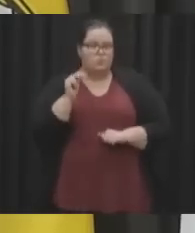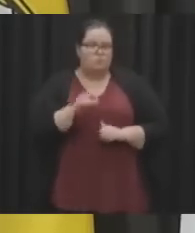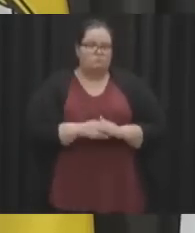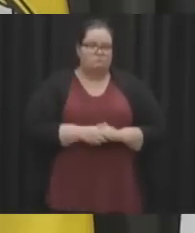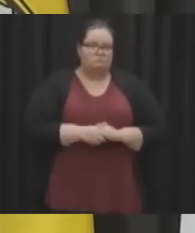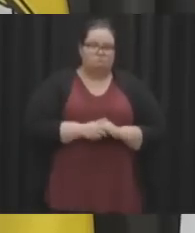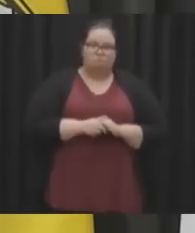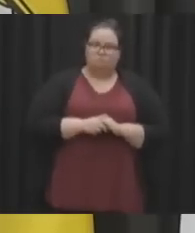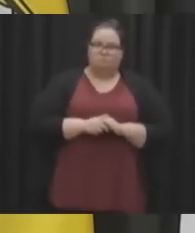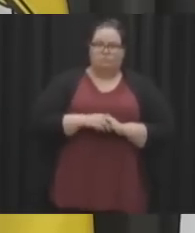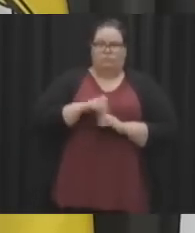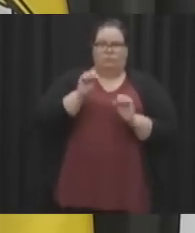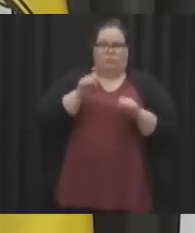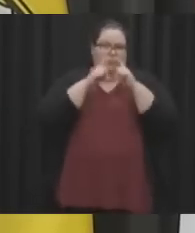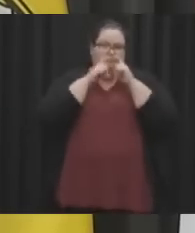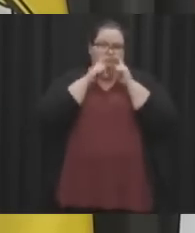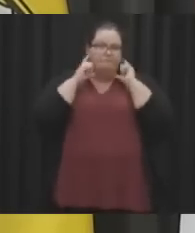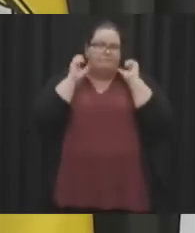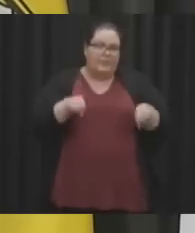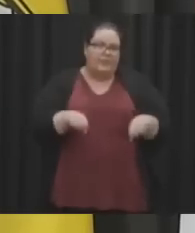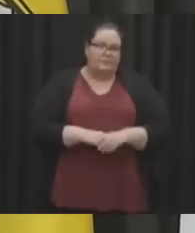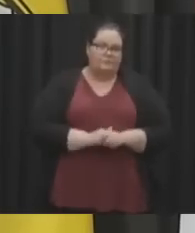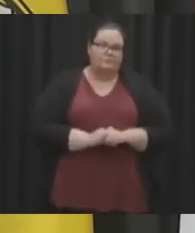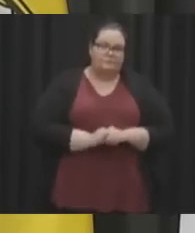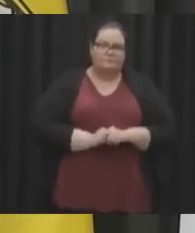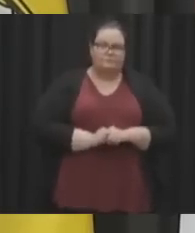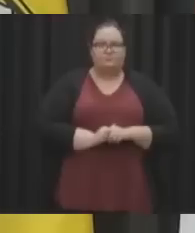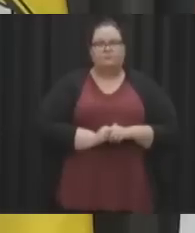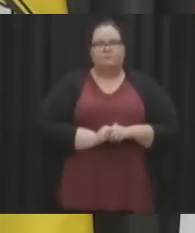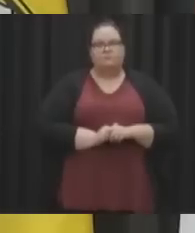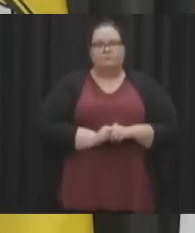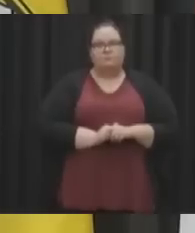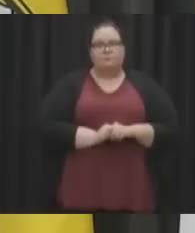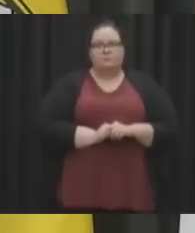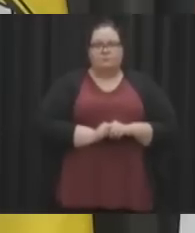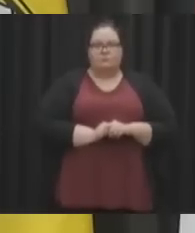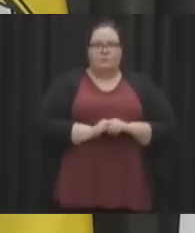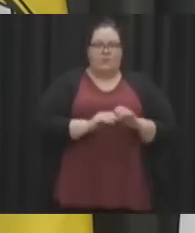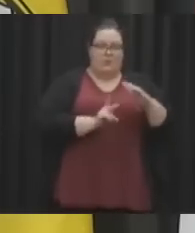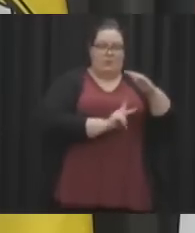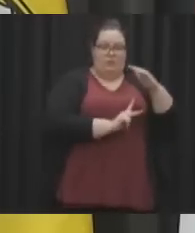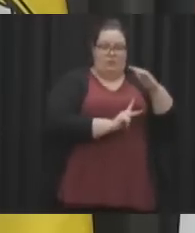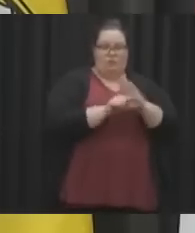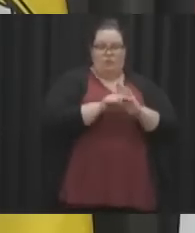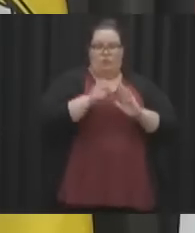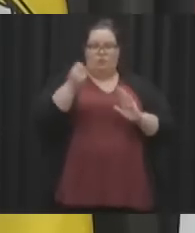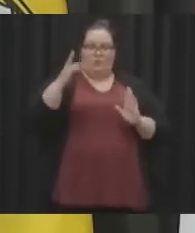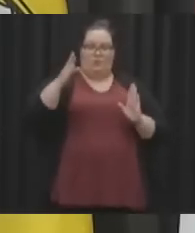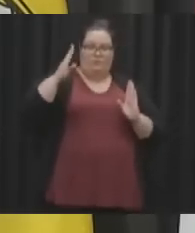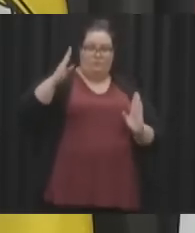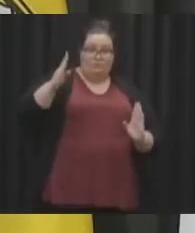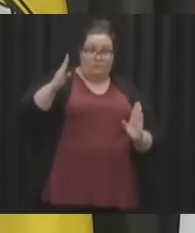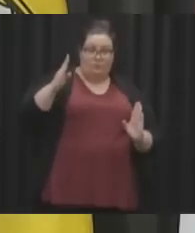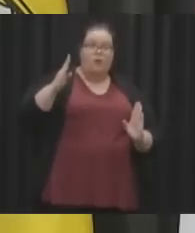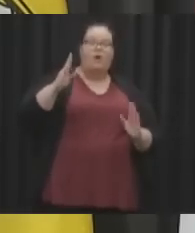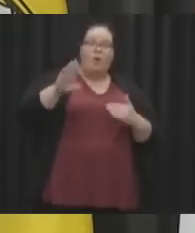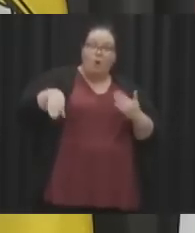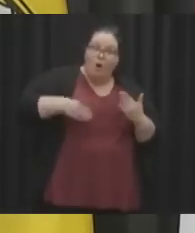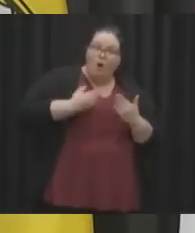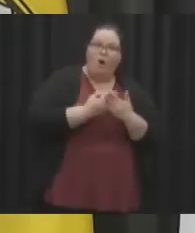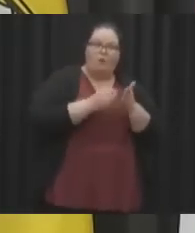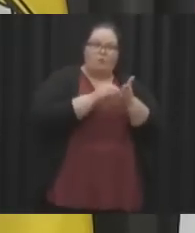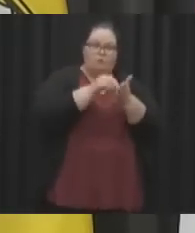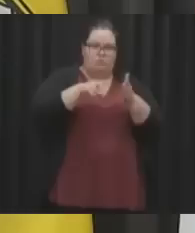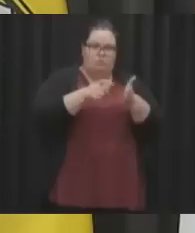only exceptions will be when they're eating or engaged in physical activity such as gym class. And this includes when the students are outside for learning